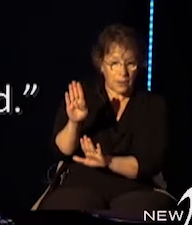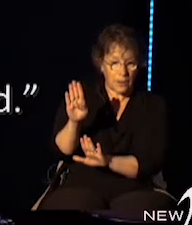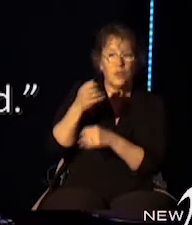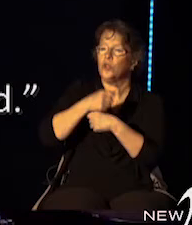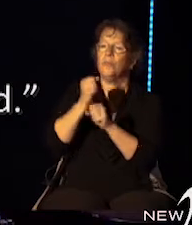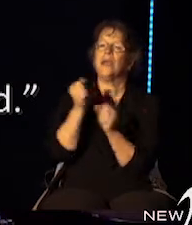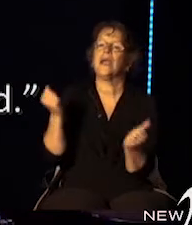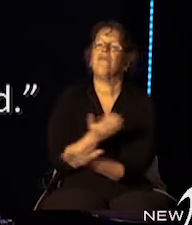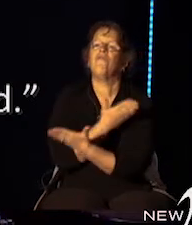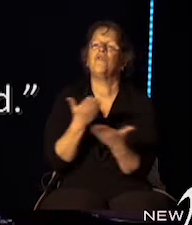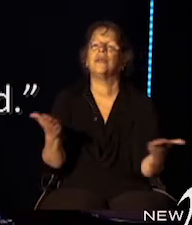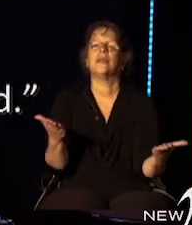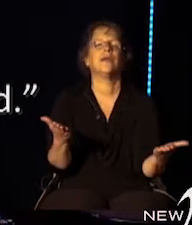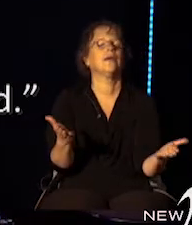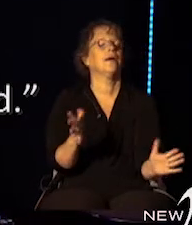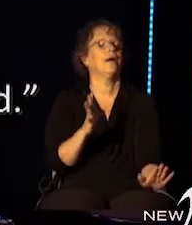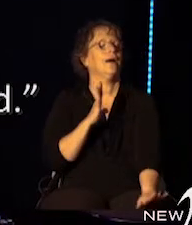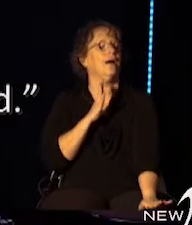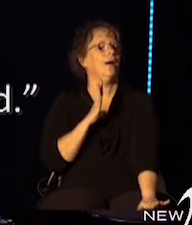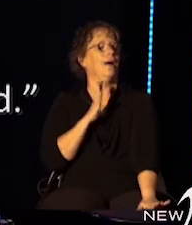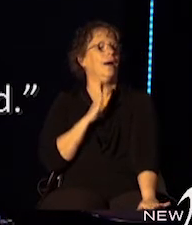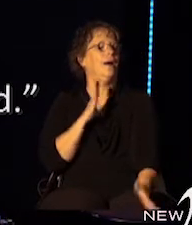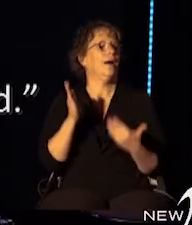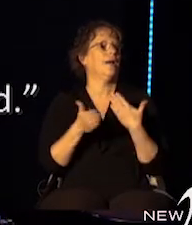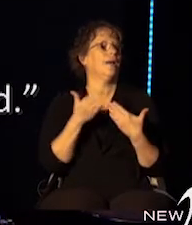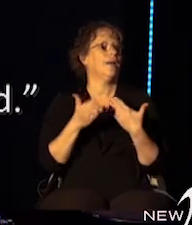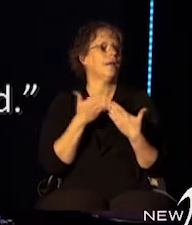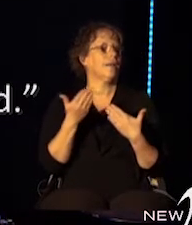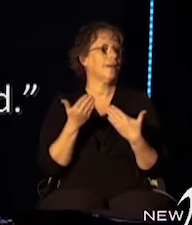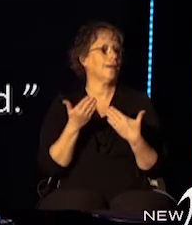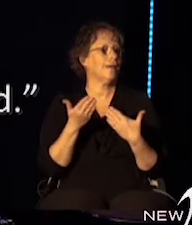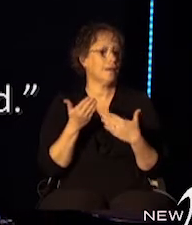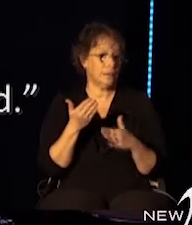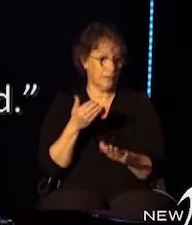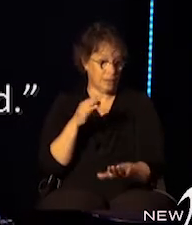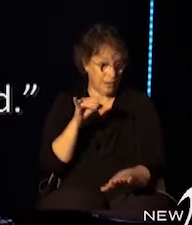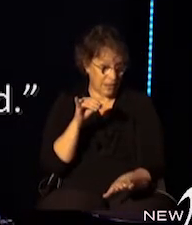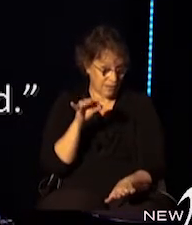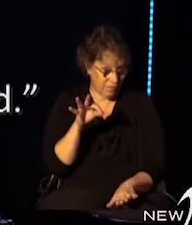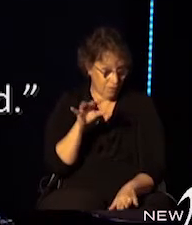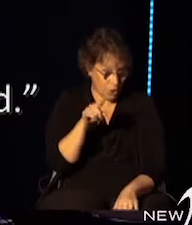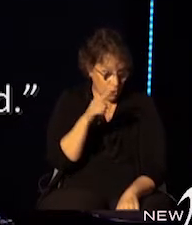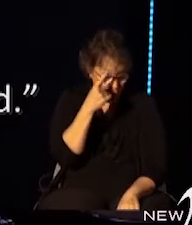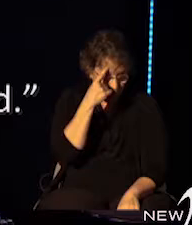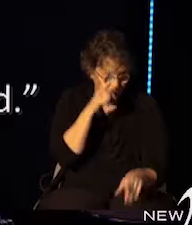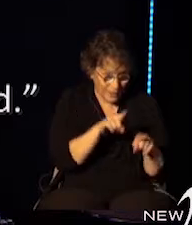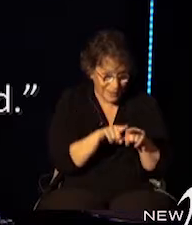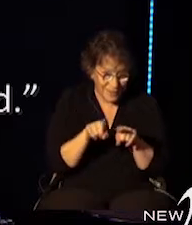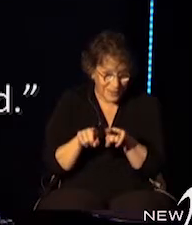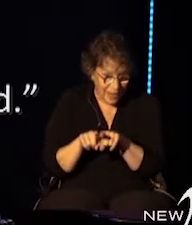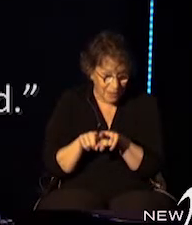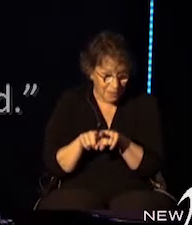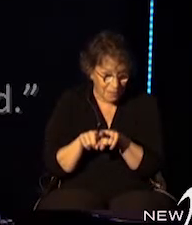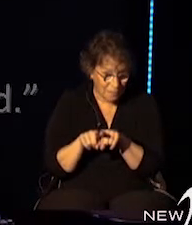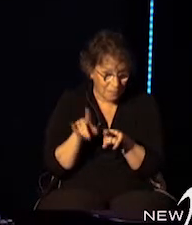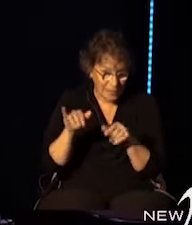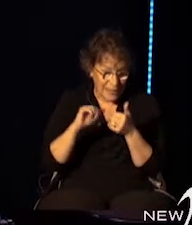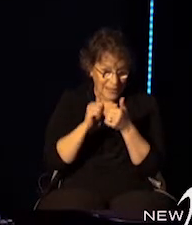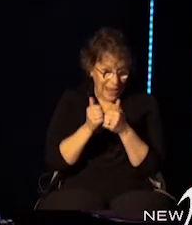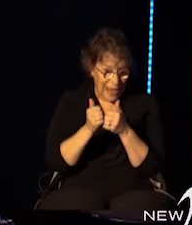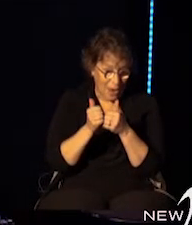it all good. If you think that's how this whole God thing works, let me tear that down right